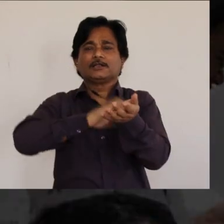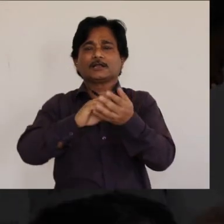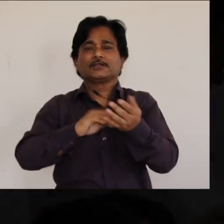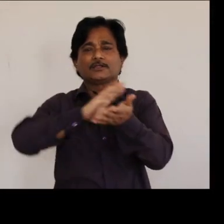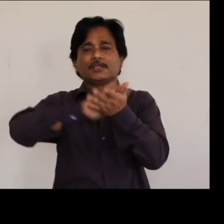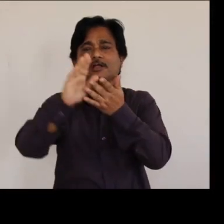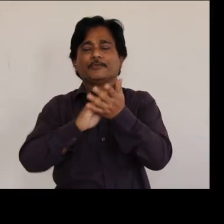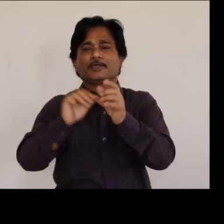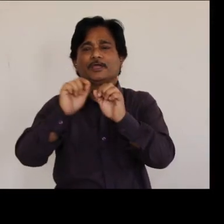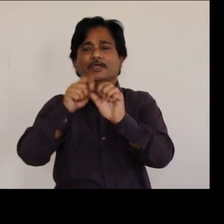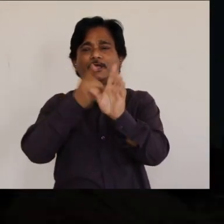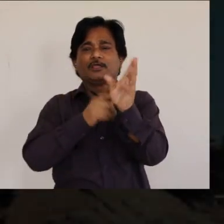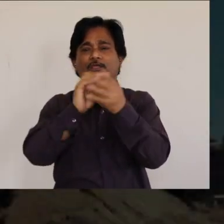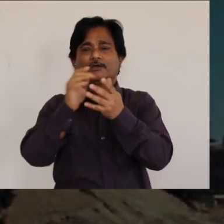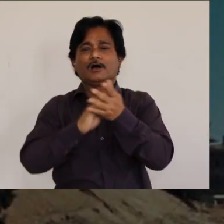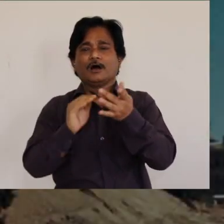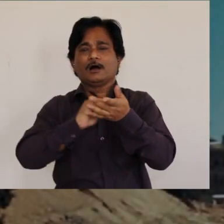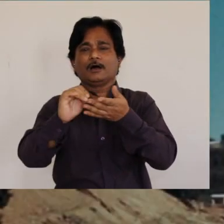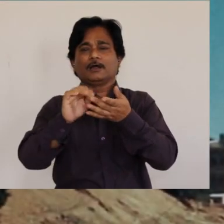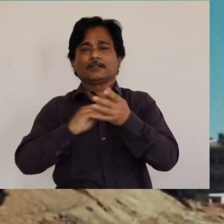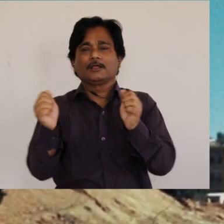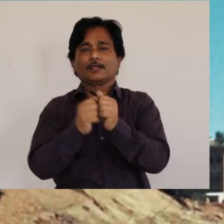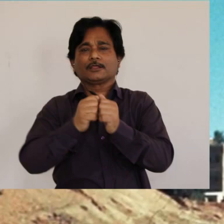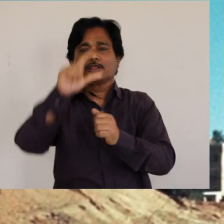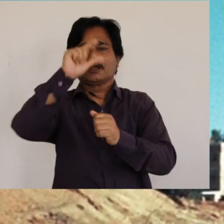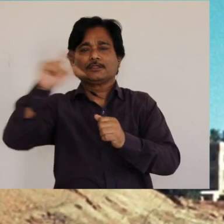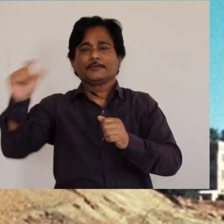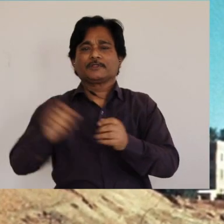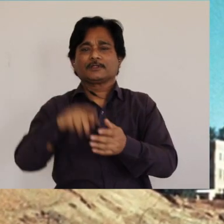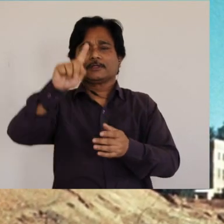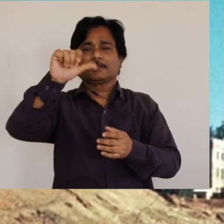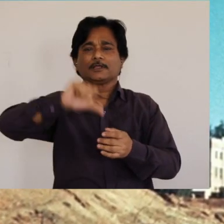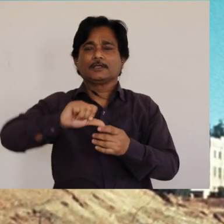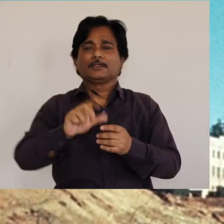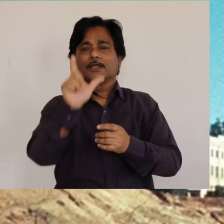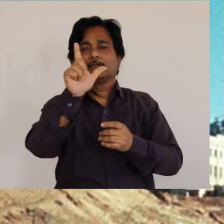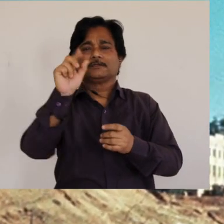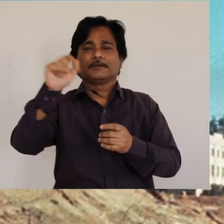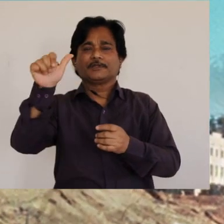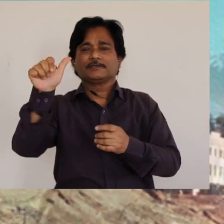Dr. Hiromi Kawahara, a Japanese surgeon who worked in rural Nepal in 1976.